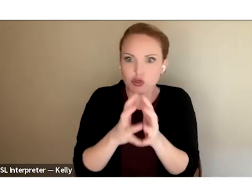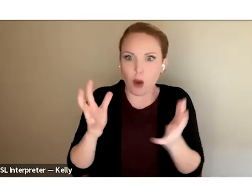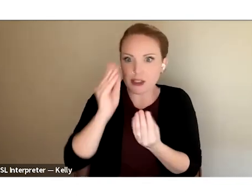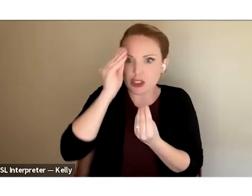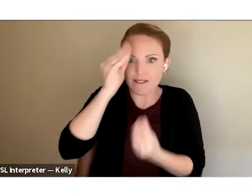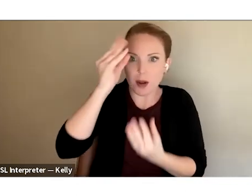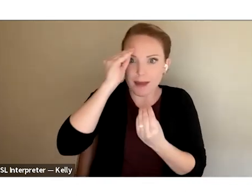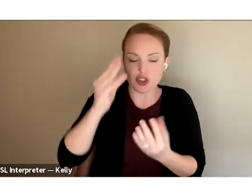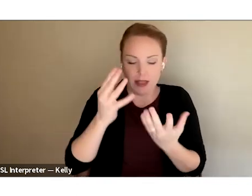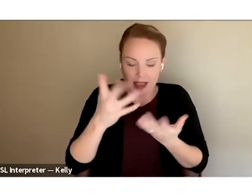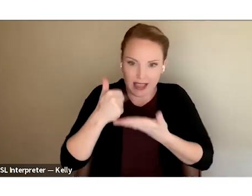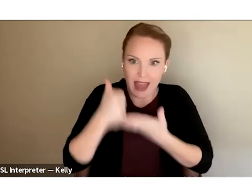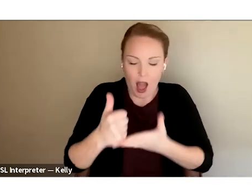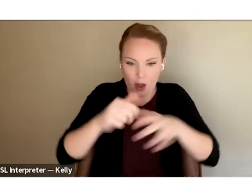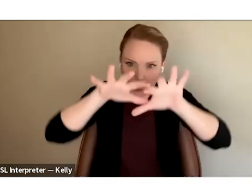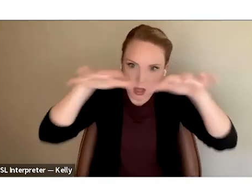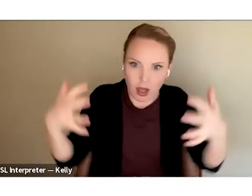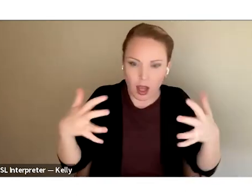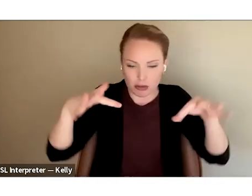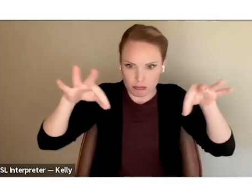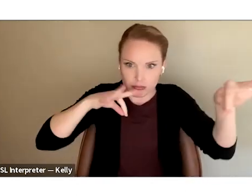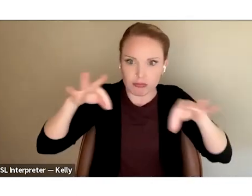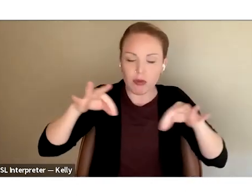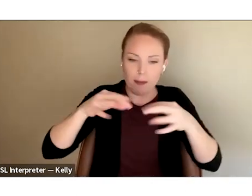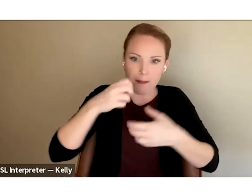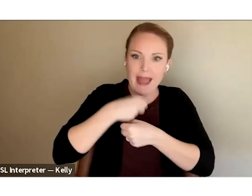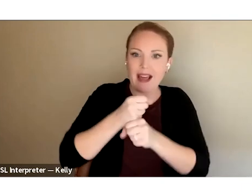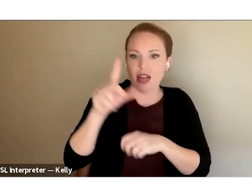help craft a theory around the sourcing.